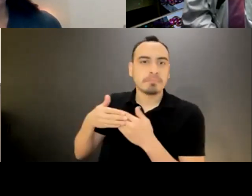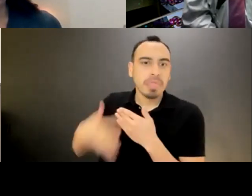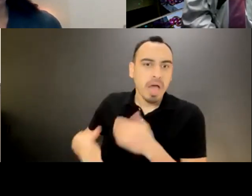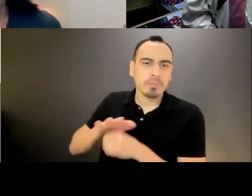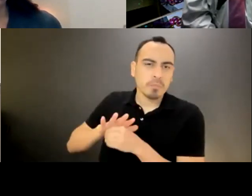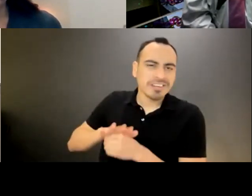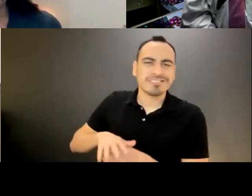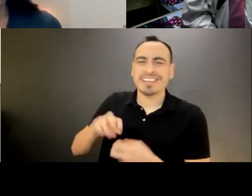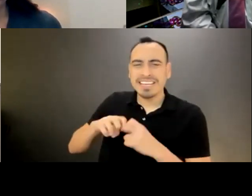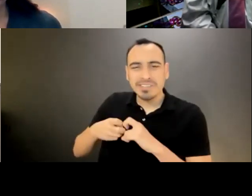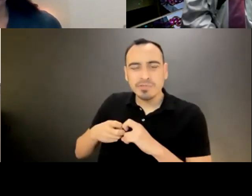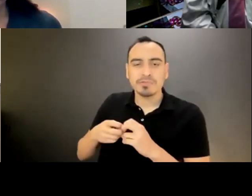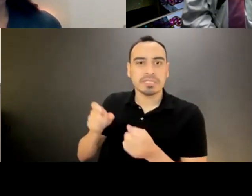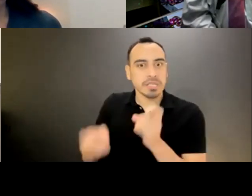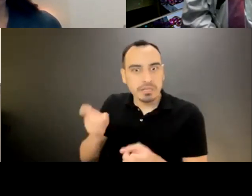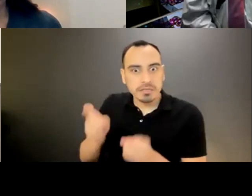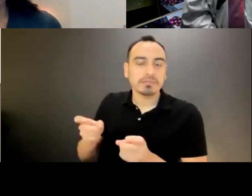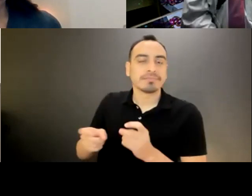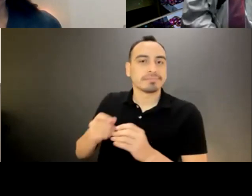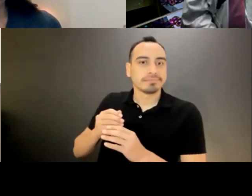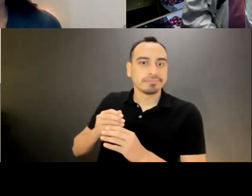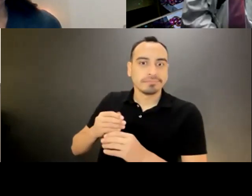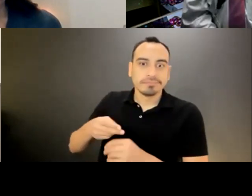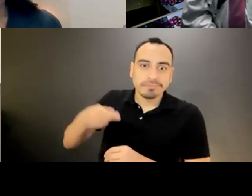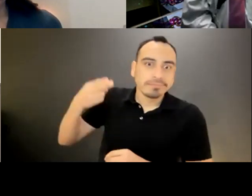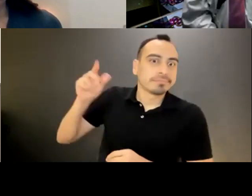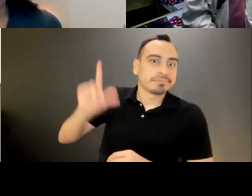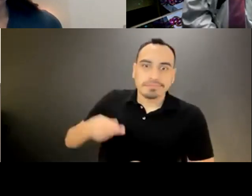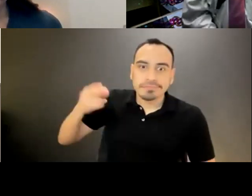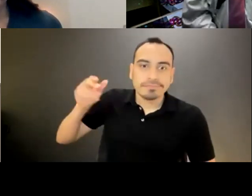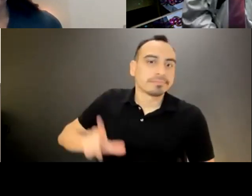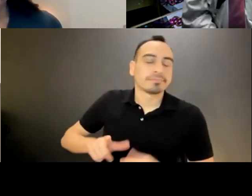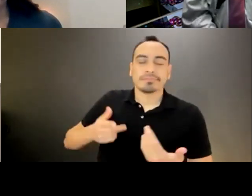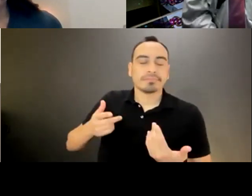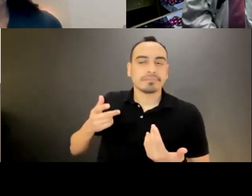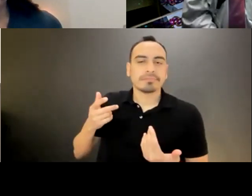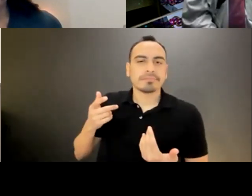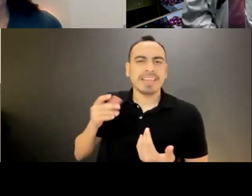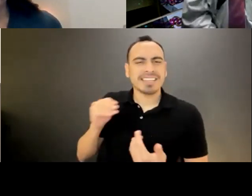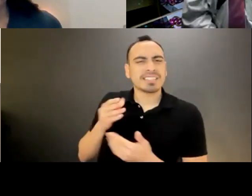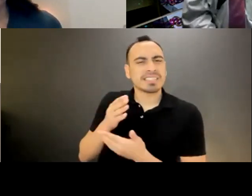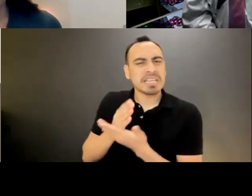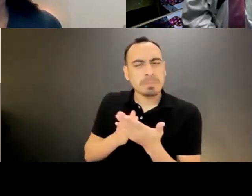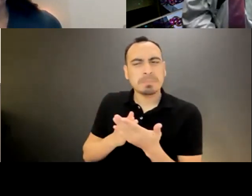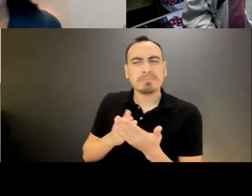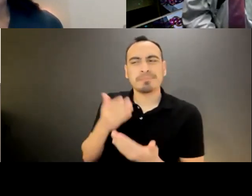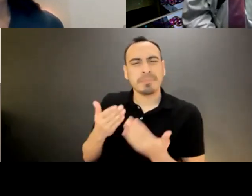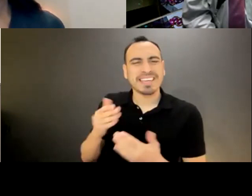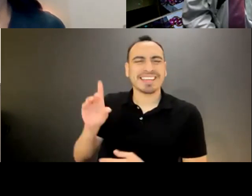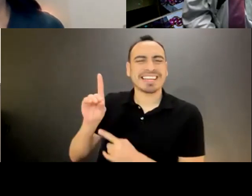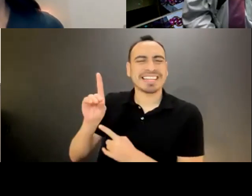changes, and just significant deconditioning. I think a lot